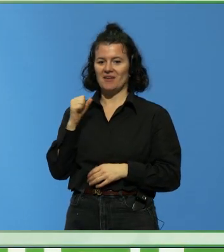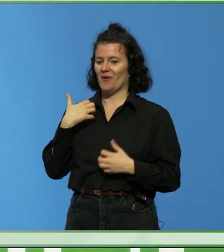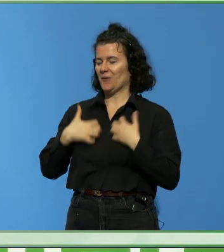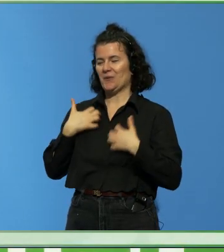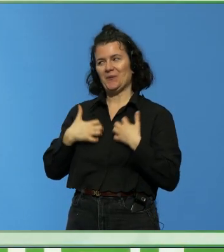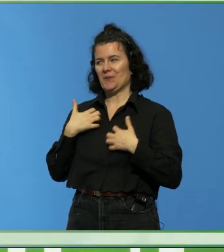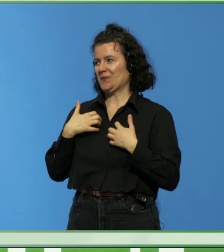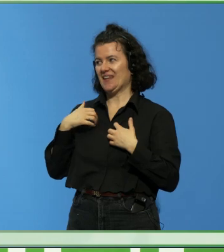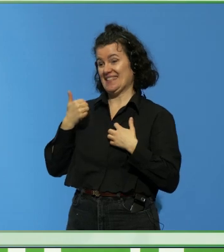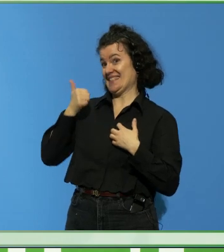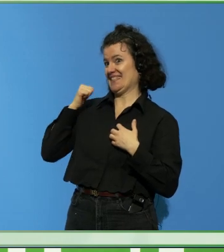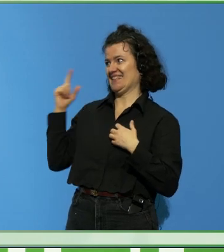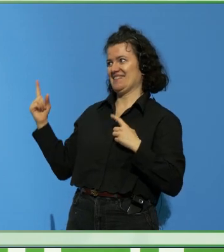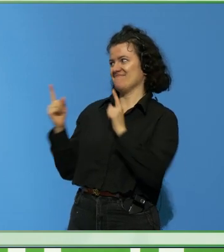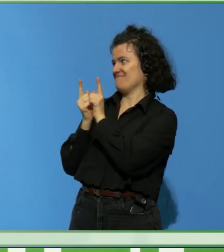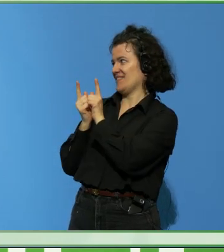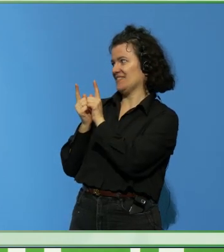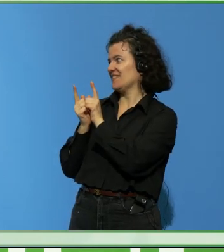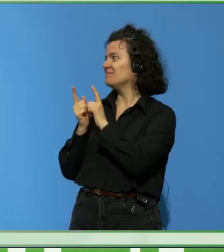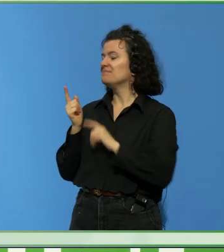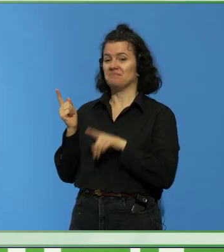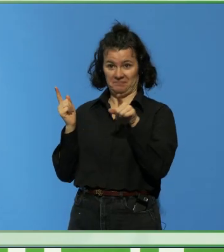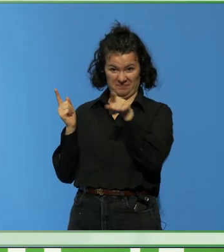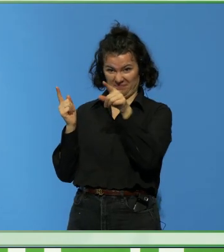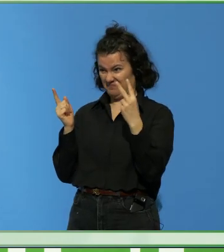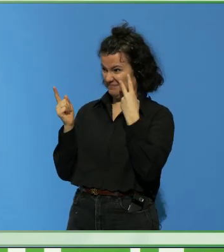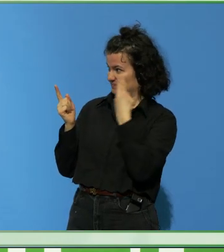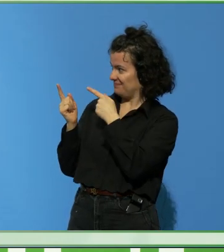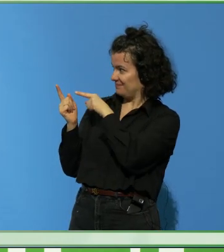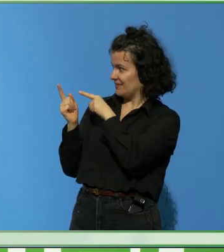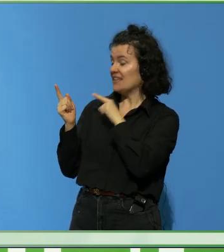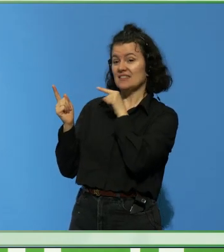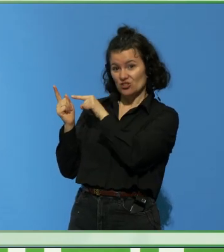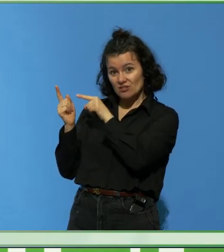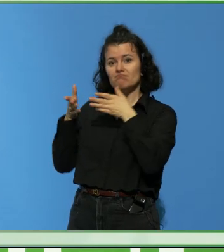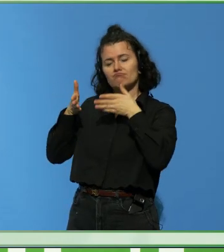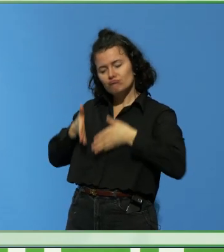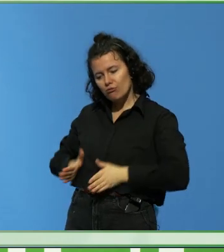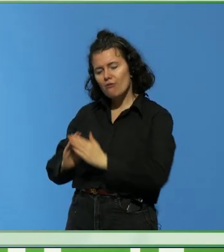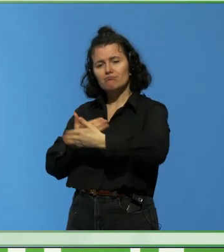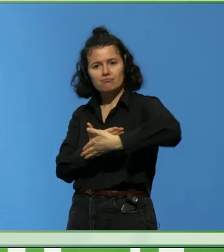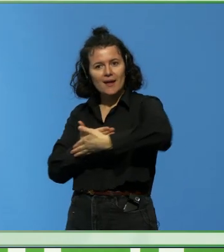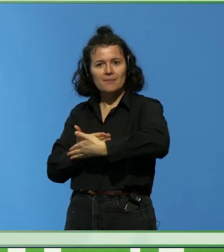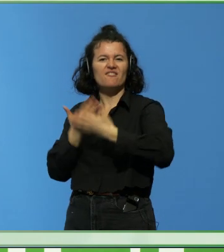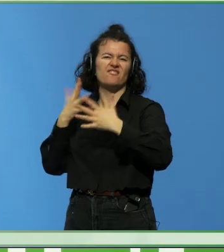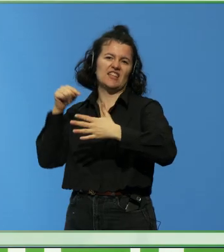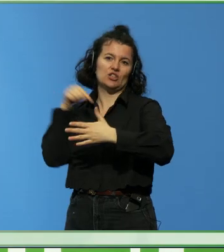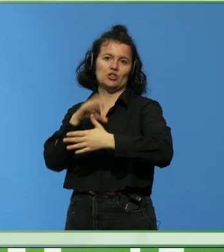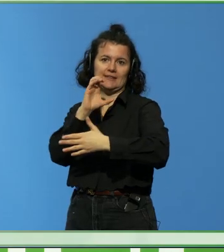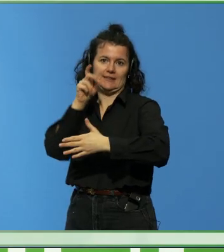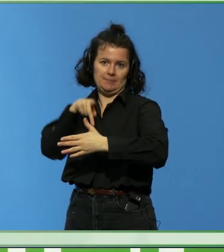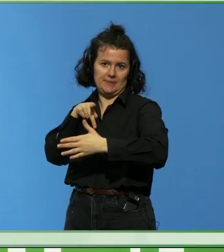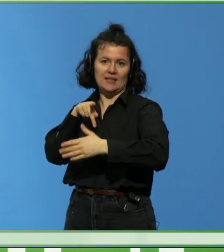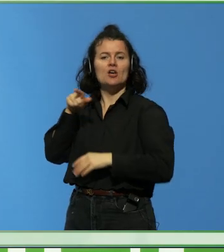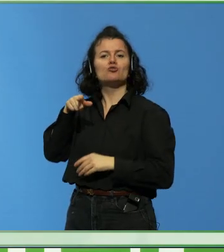with yesterday. I'm sure you will enjoy meeting her. Agnes was born with cerebral palsy and uses a wheelchair, supported